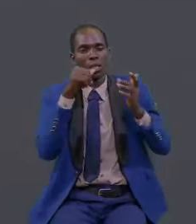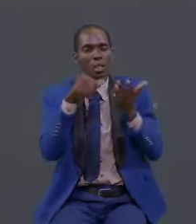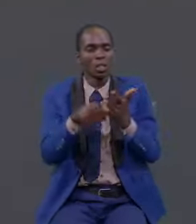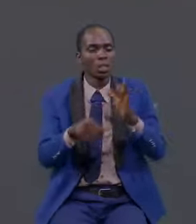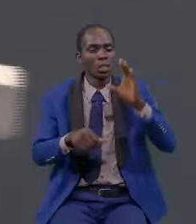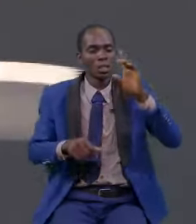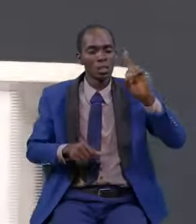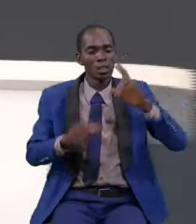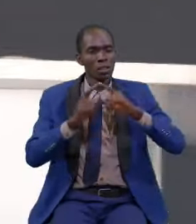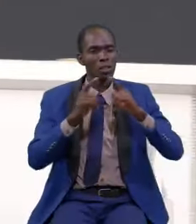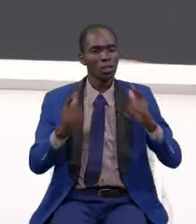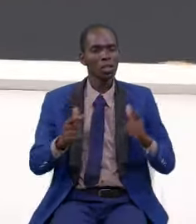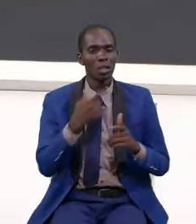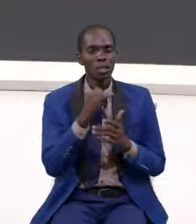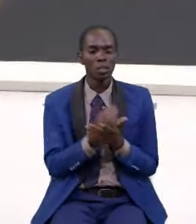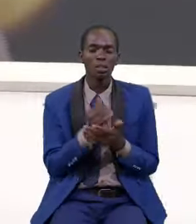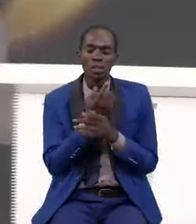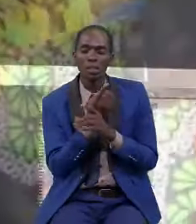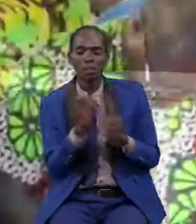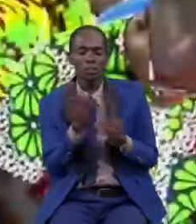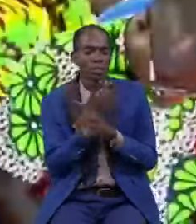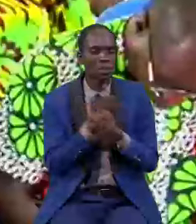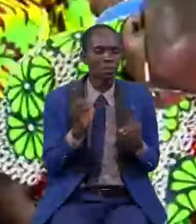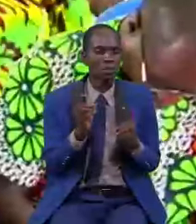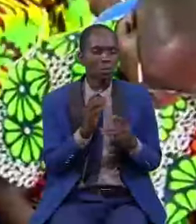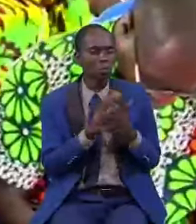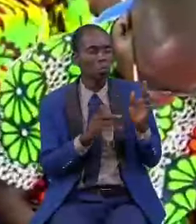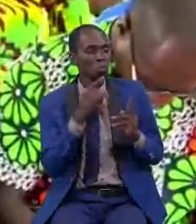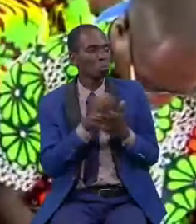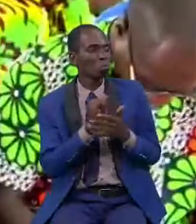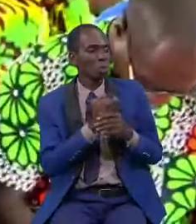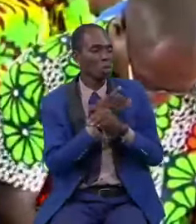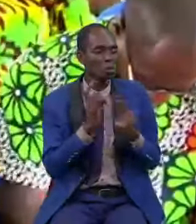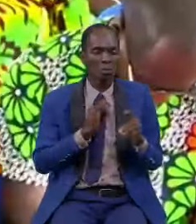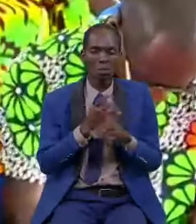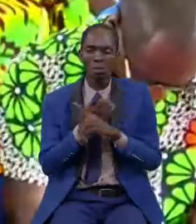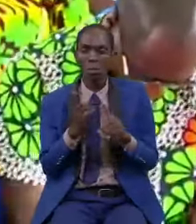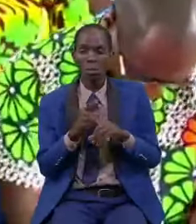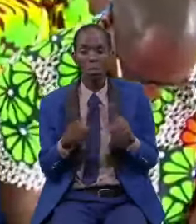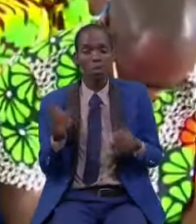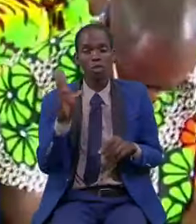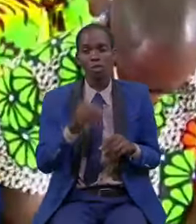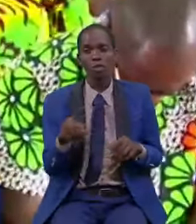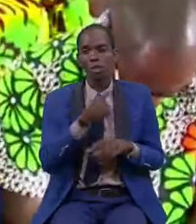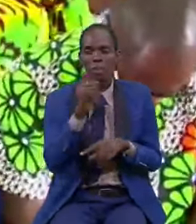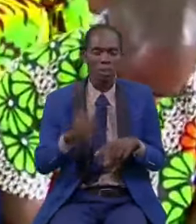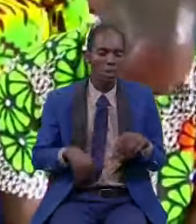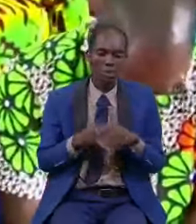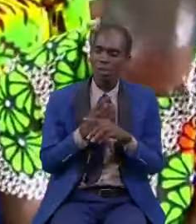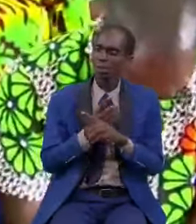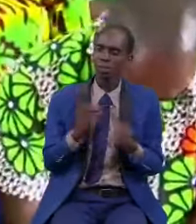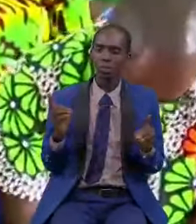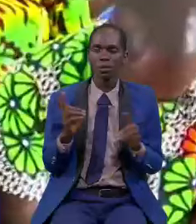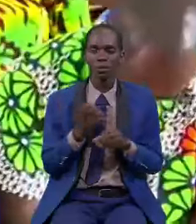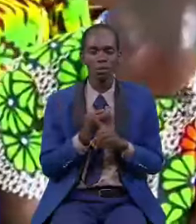I deliver, I deliver. No, they cannot. The one who delivers from sin and from